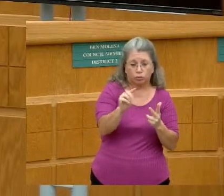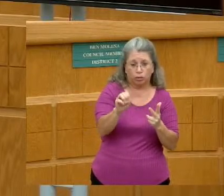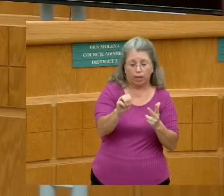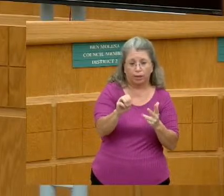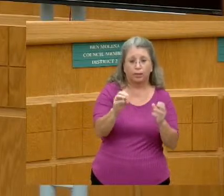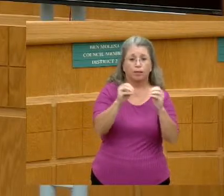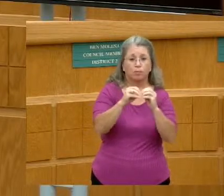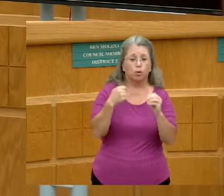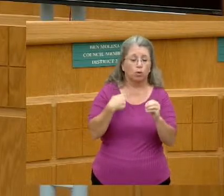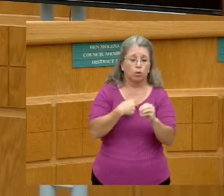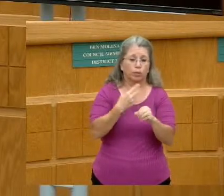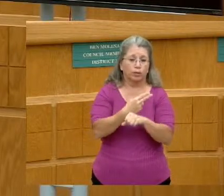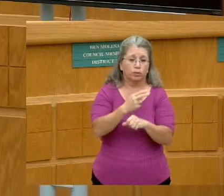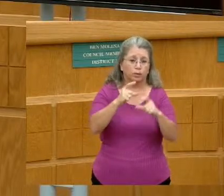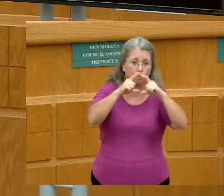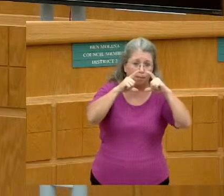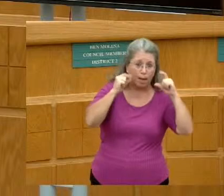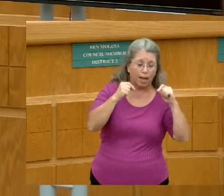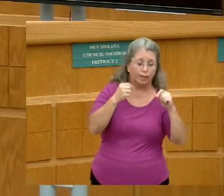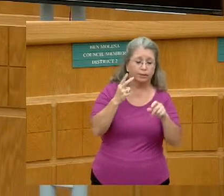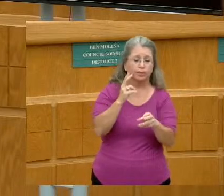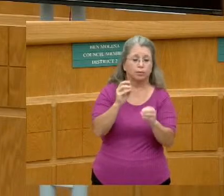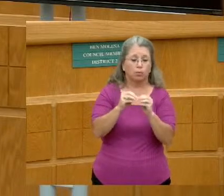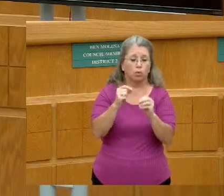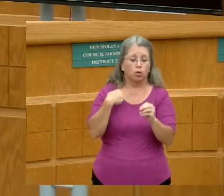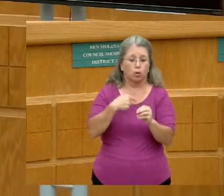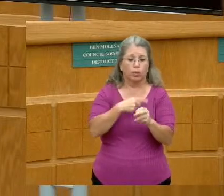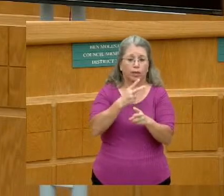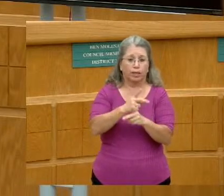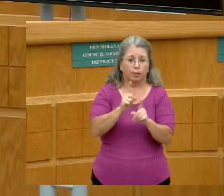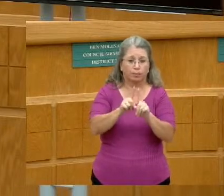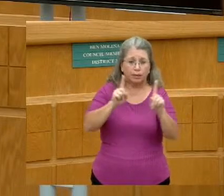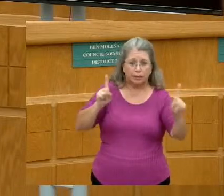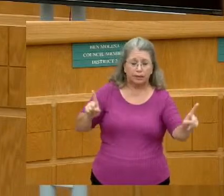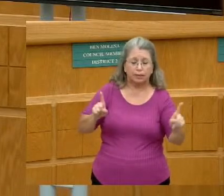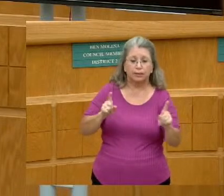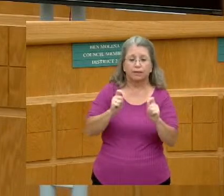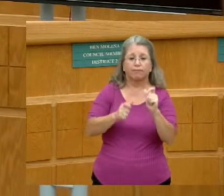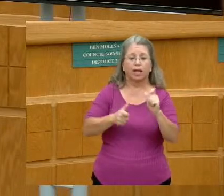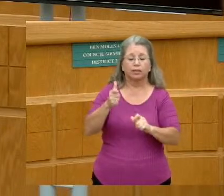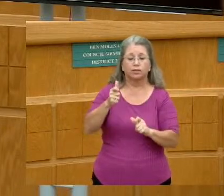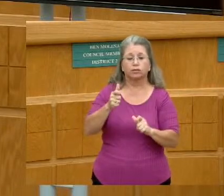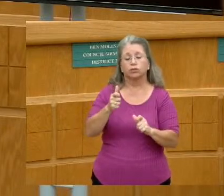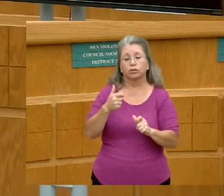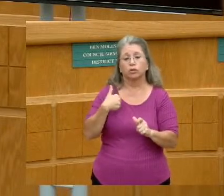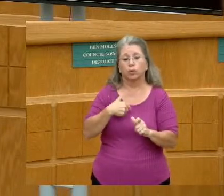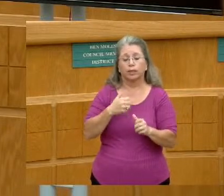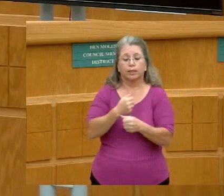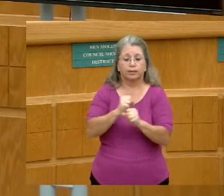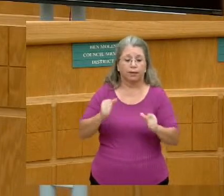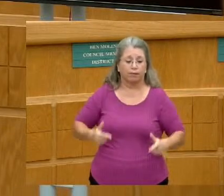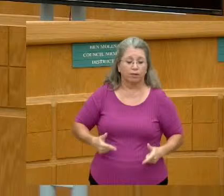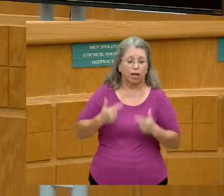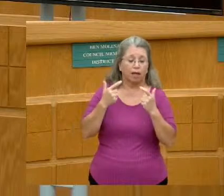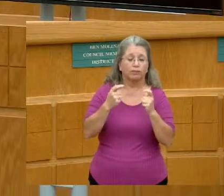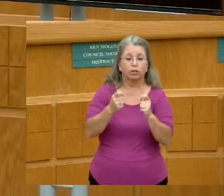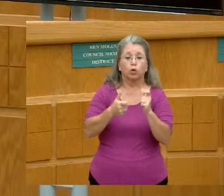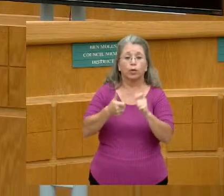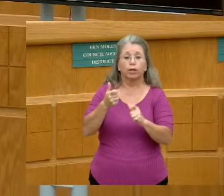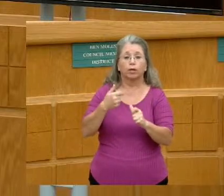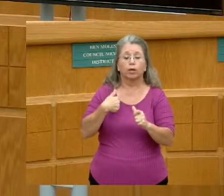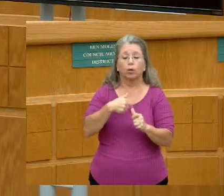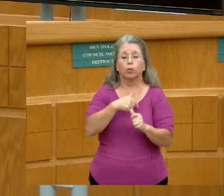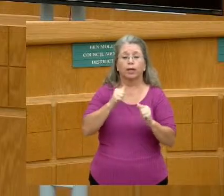the faster these numbers will come down, the more lives that will be saved, and the quicker we can go back to